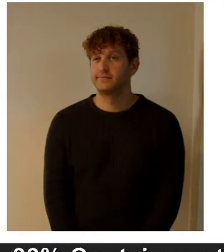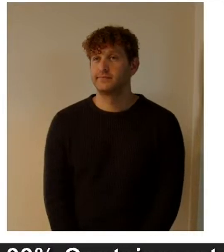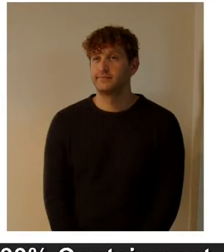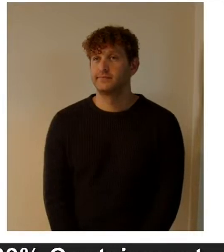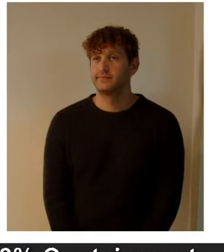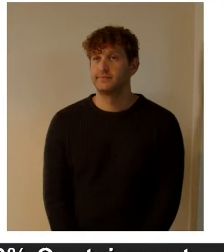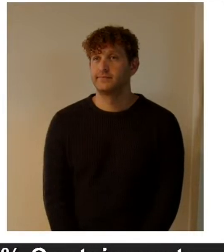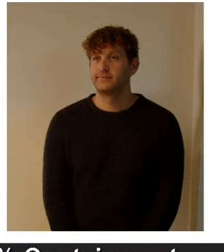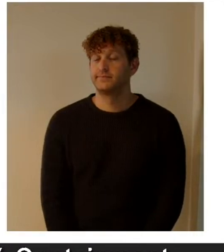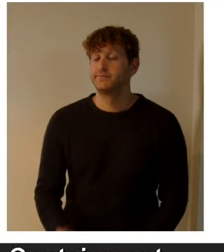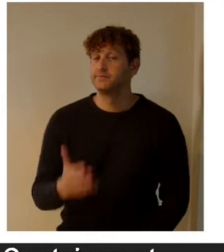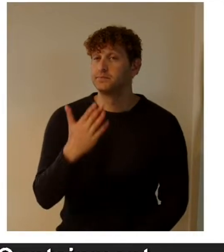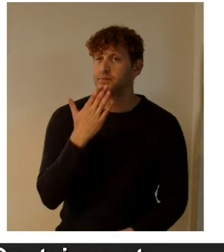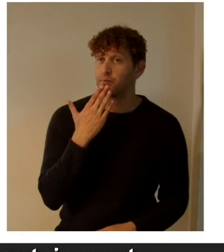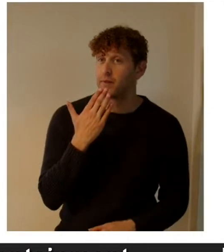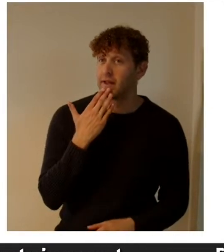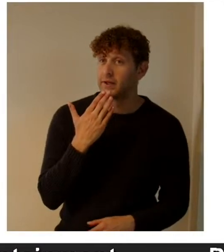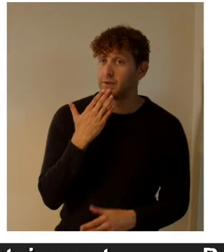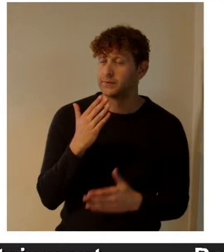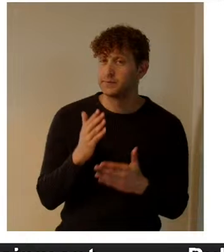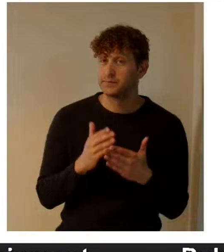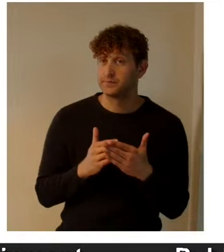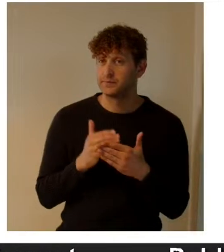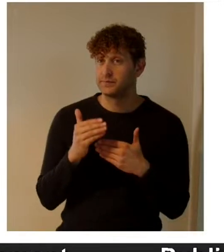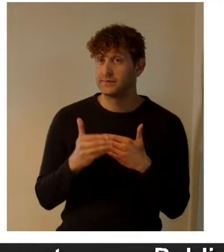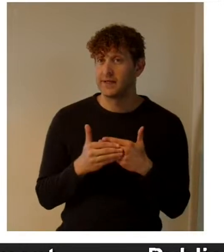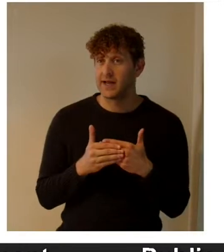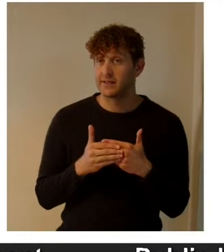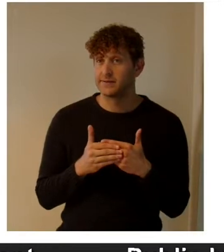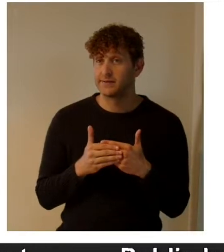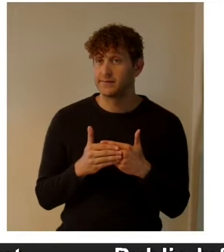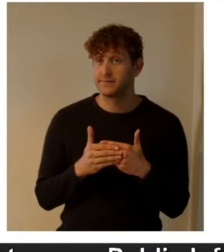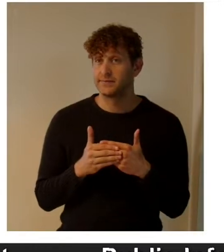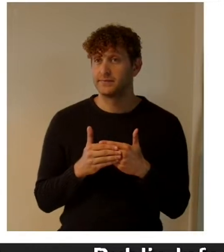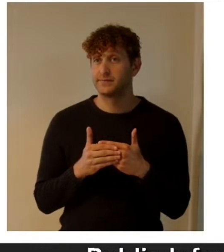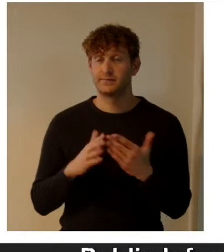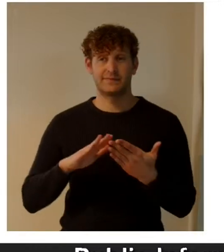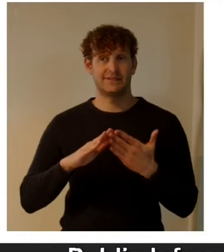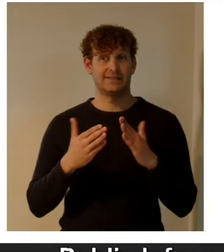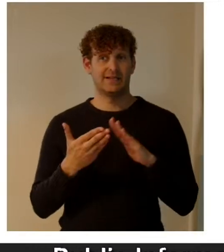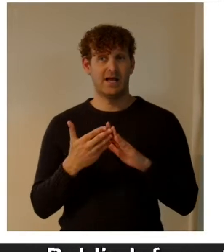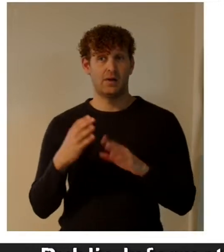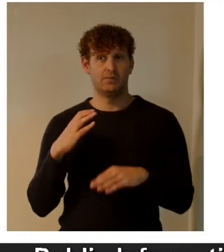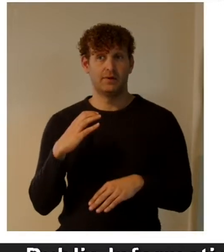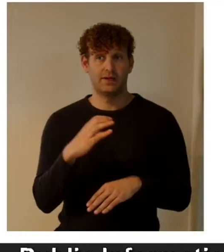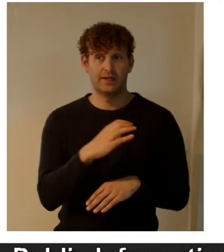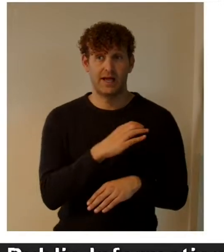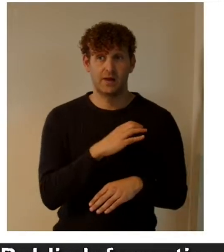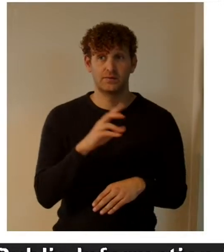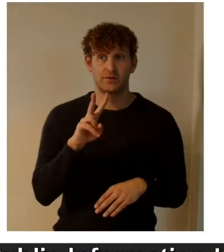Thank you. Next up, from the Town Council of Altadena, Victoria Knapp.